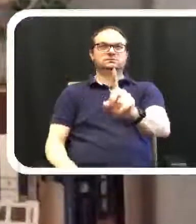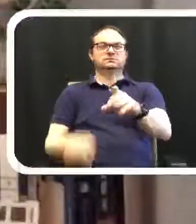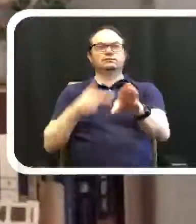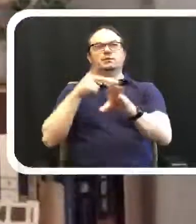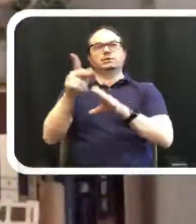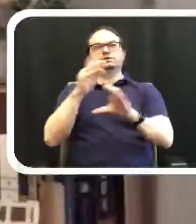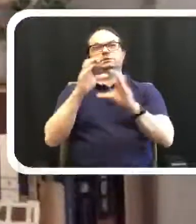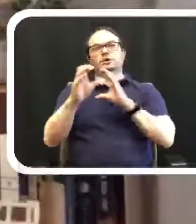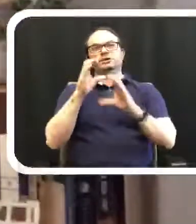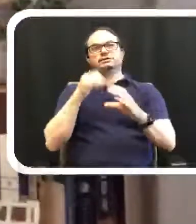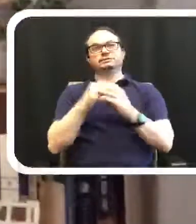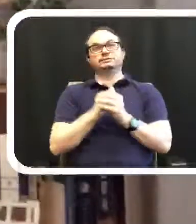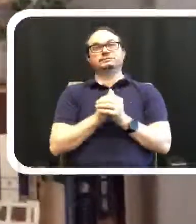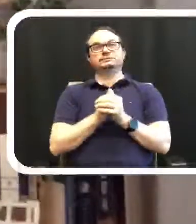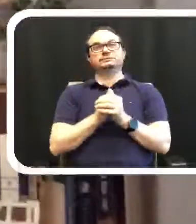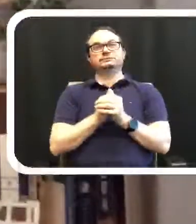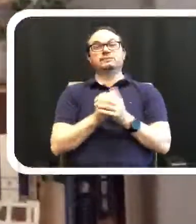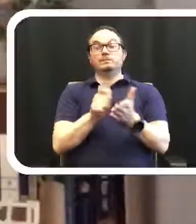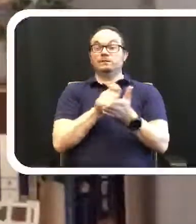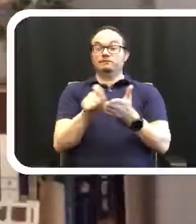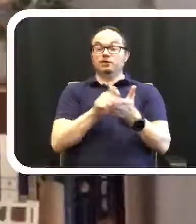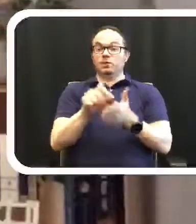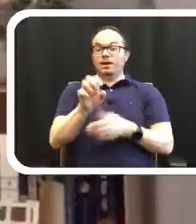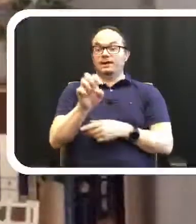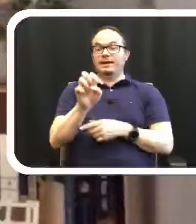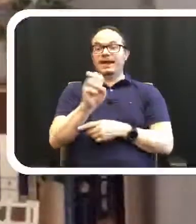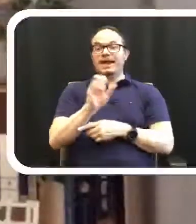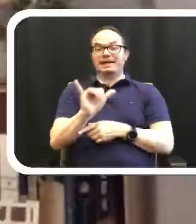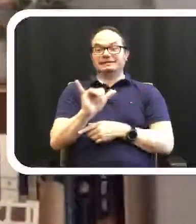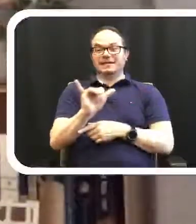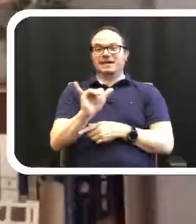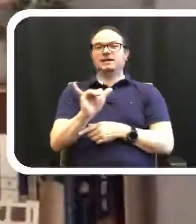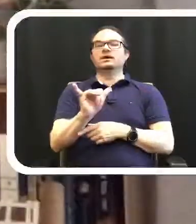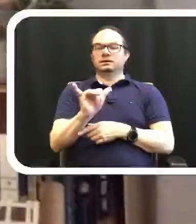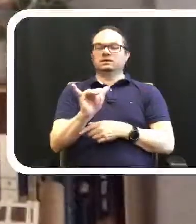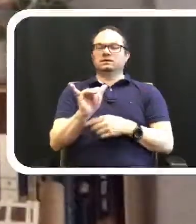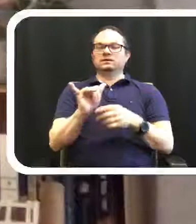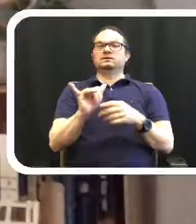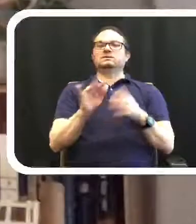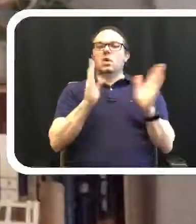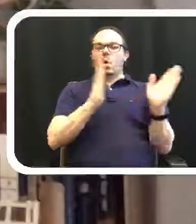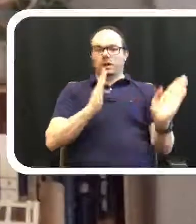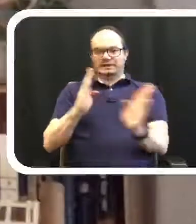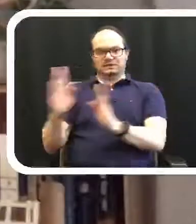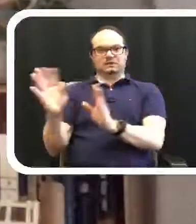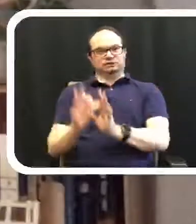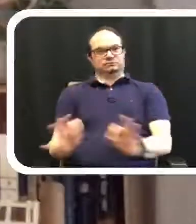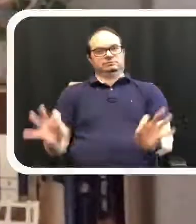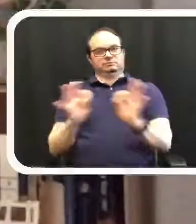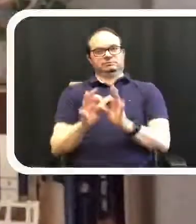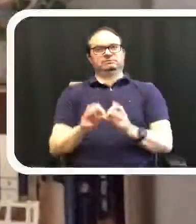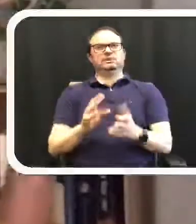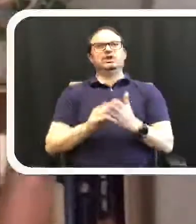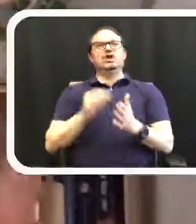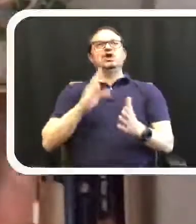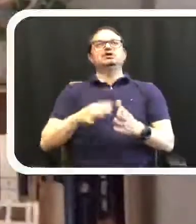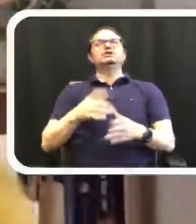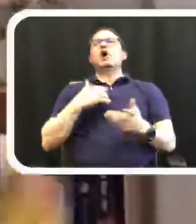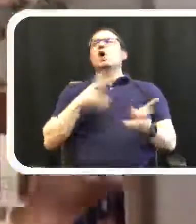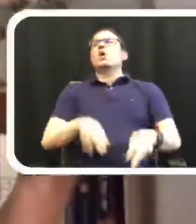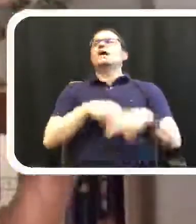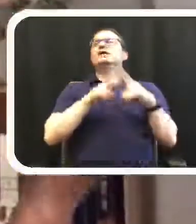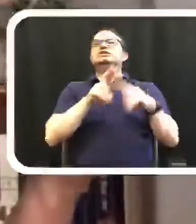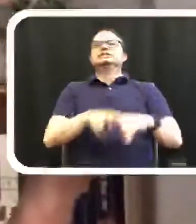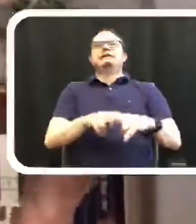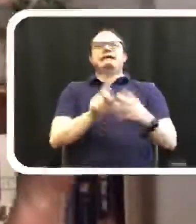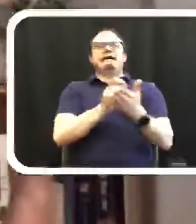communication. If we're writing essays, organization, absolutely. I know that students say, "Oh, I just sit down and I